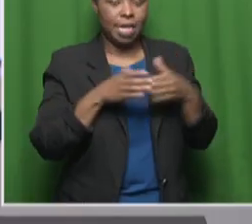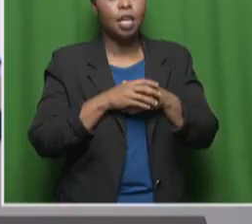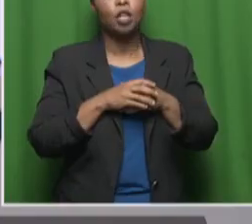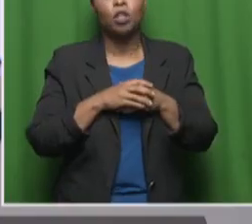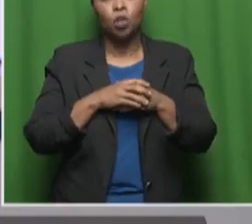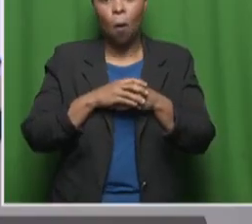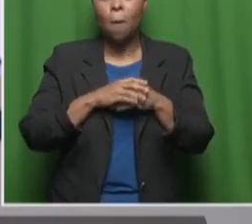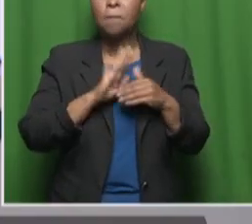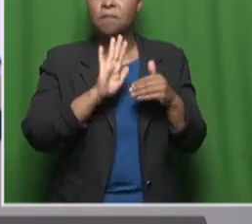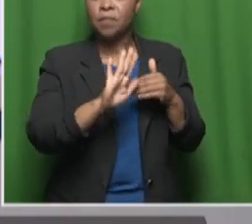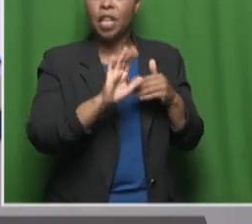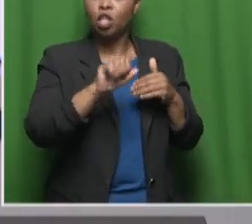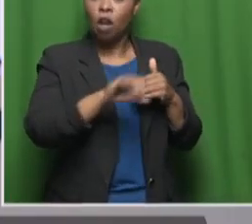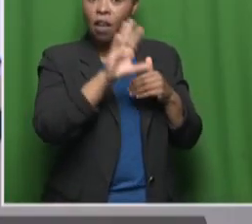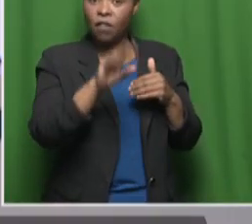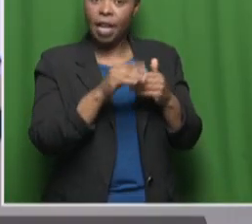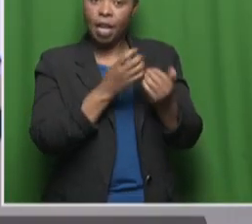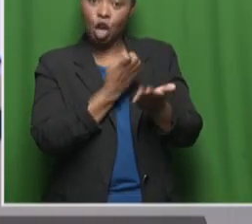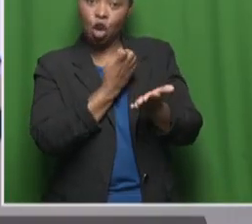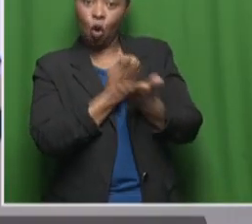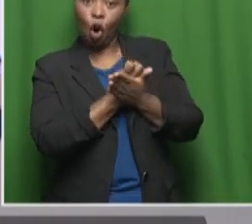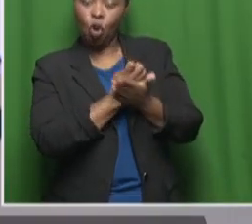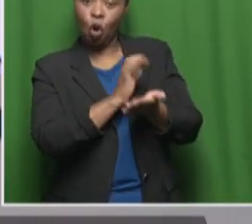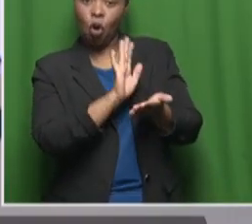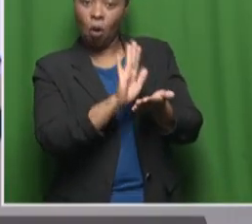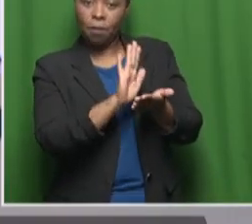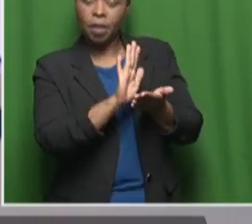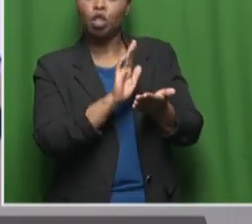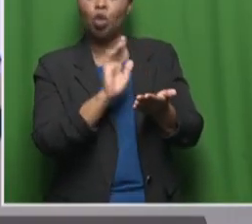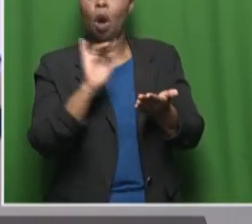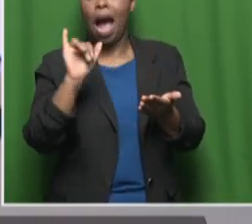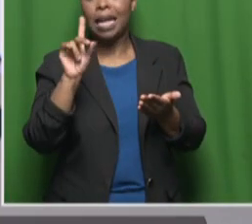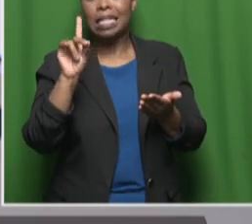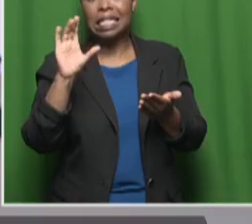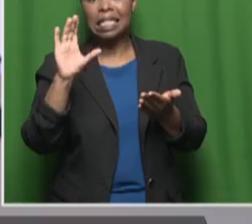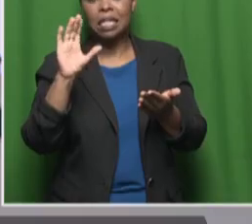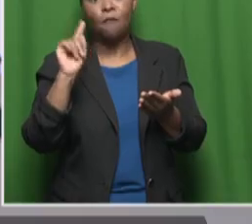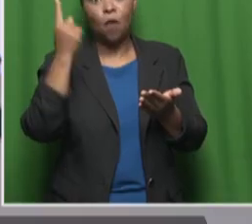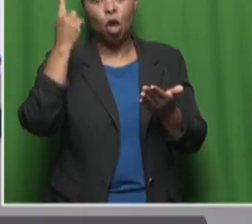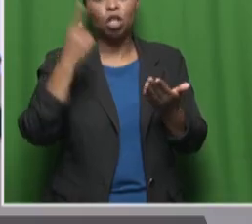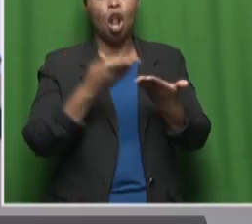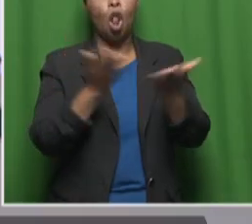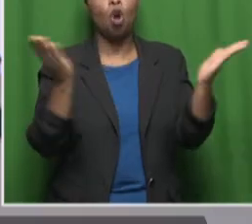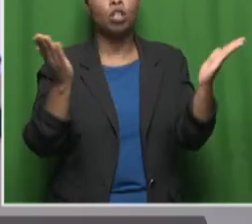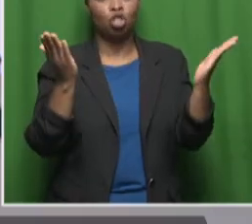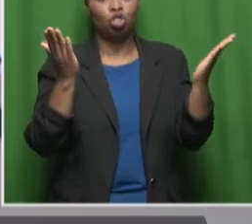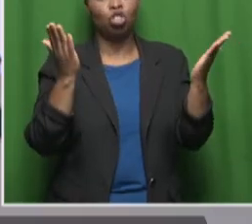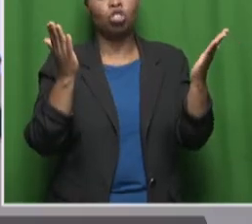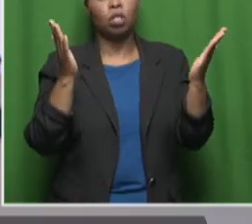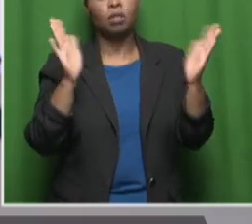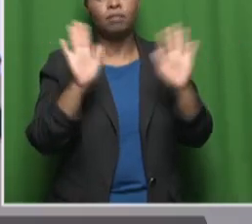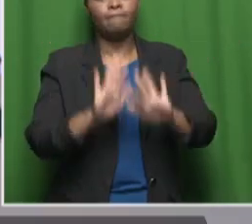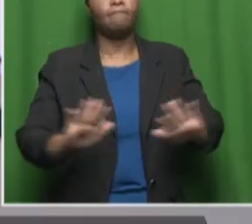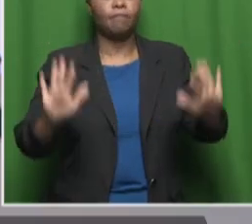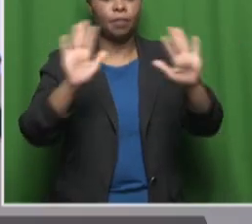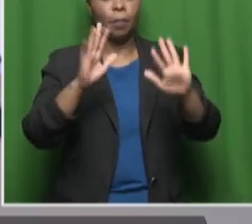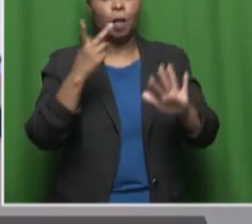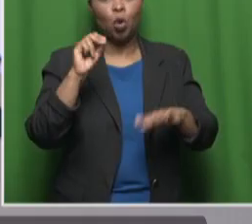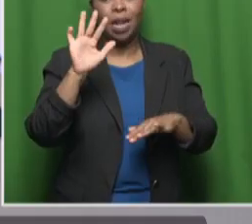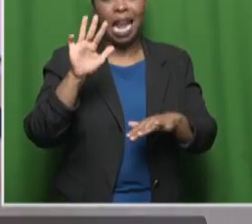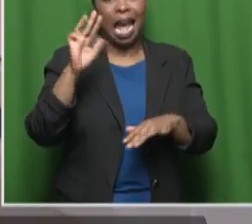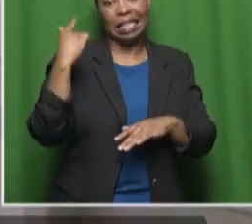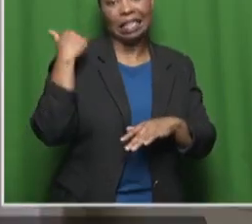African economy, which needs to be rebooted, when the IDC first launched the IDC Gallery in 2019, the contribution